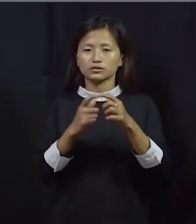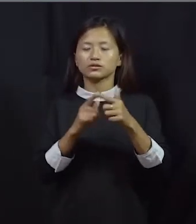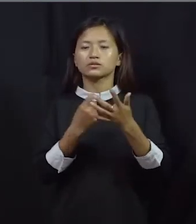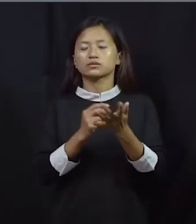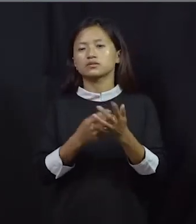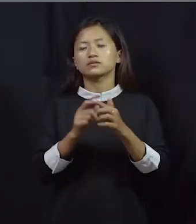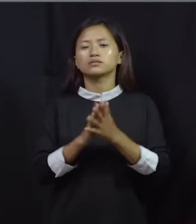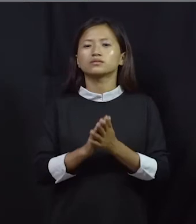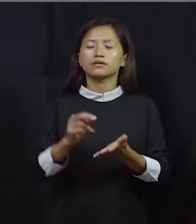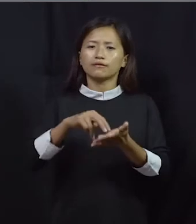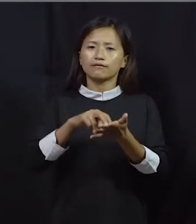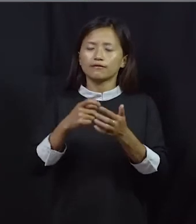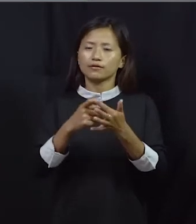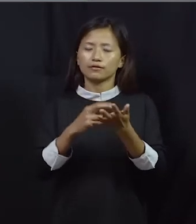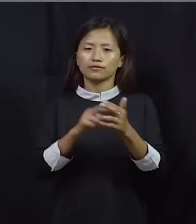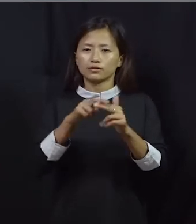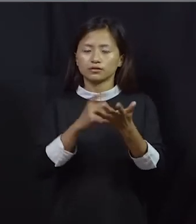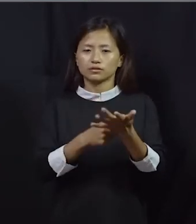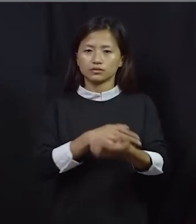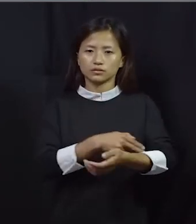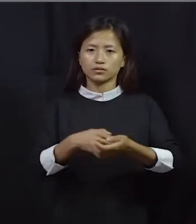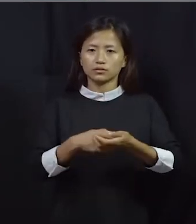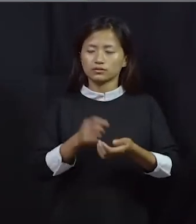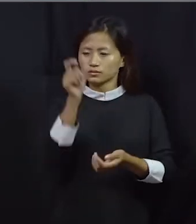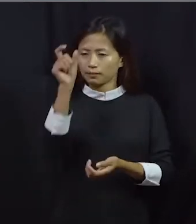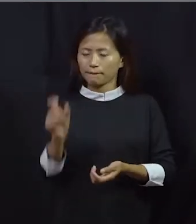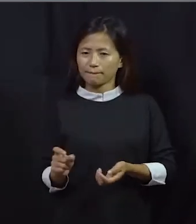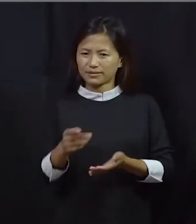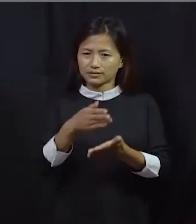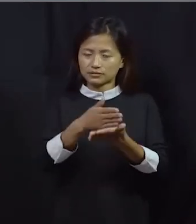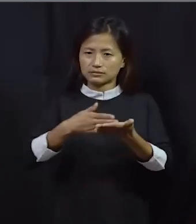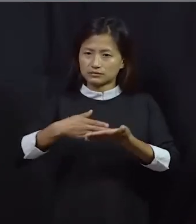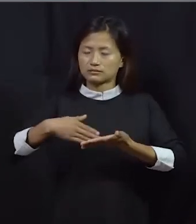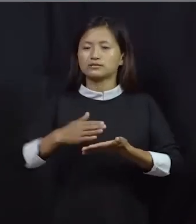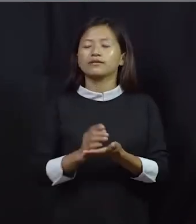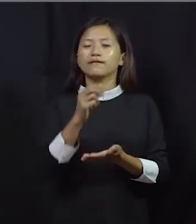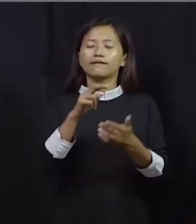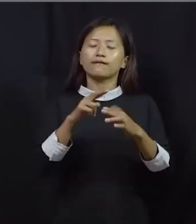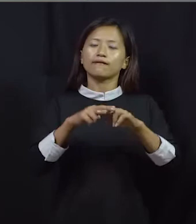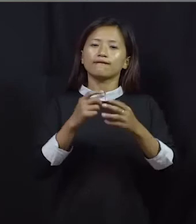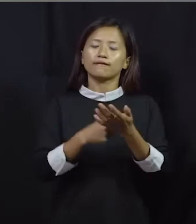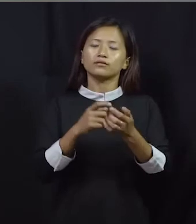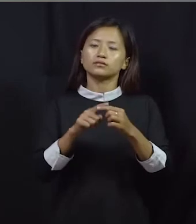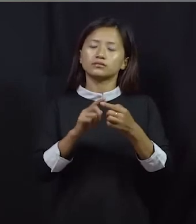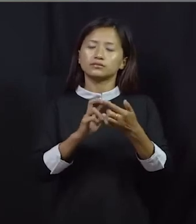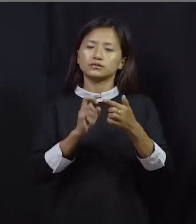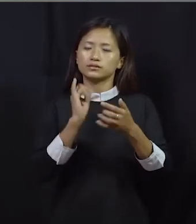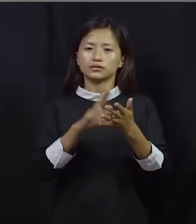firm name gives a name to this particular firm that they organize and